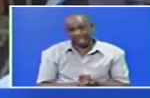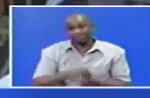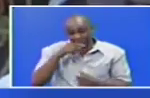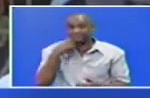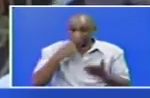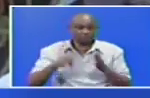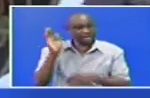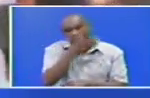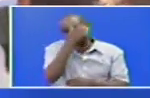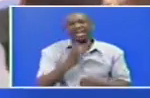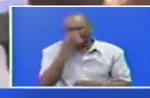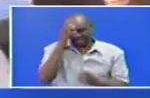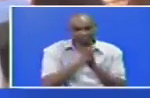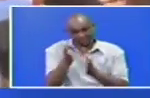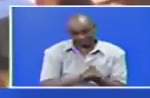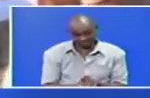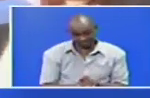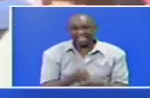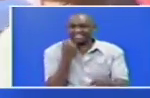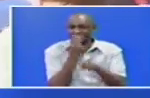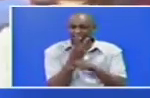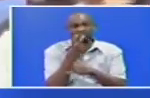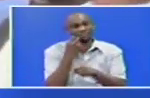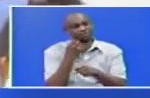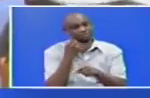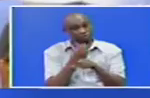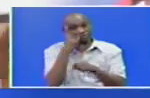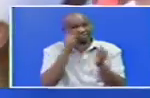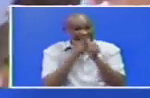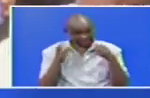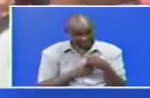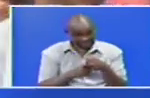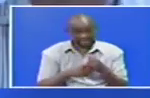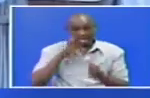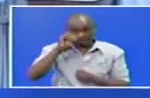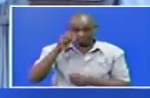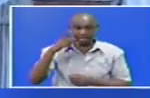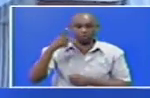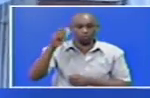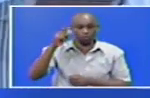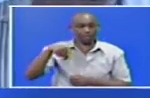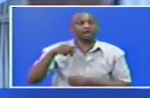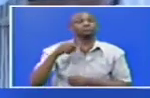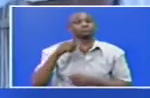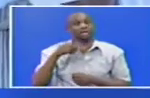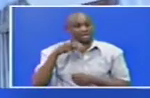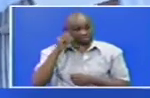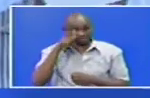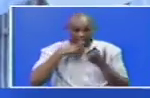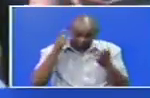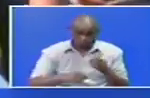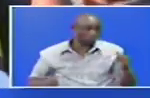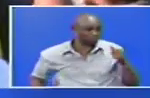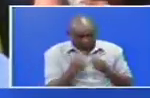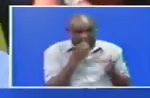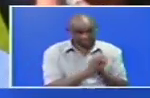anaibika na hizo container. In December 12, 2016, Makupa OCS was punched in the abdomen when supporters of